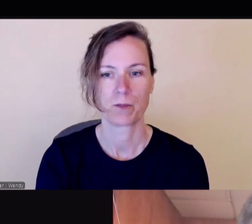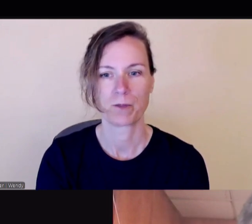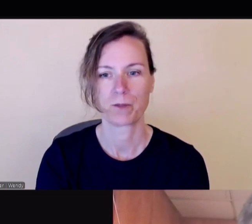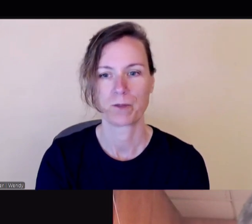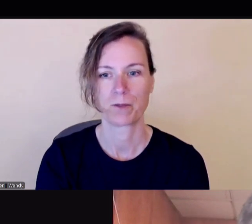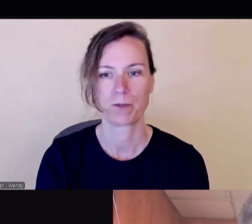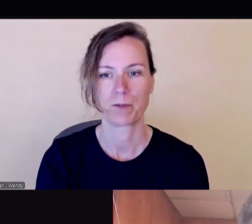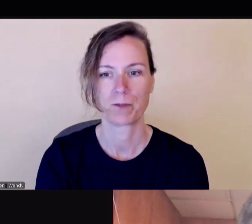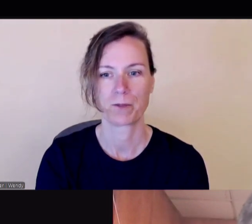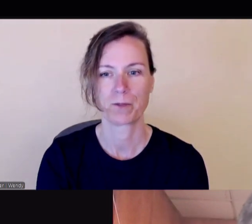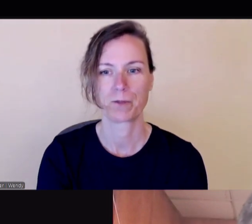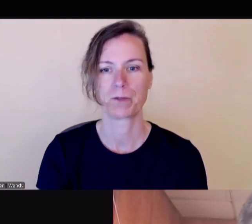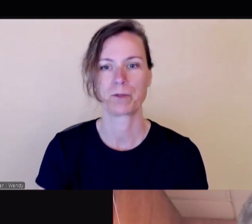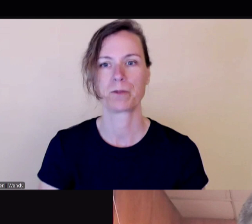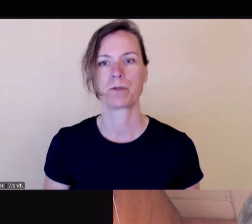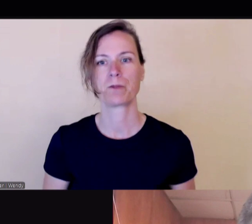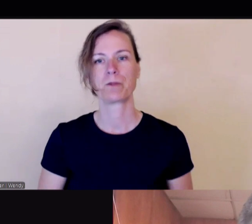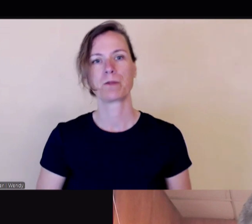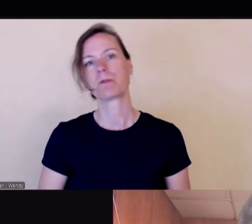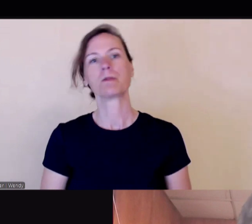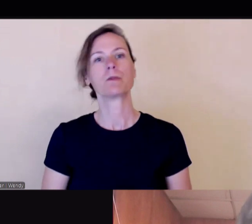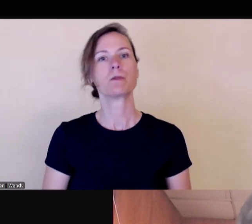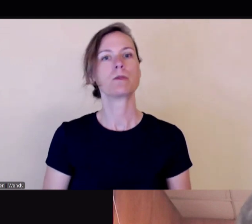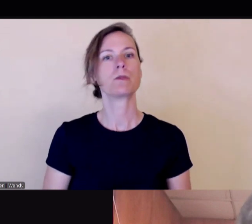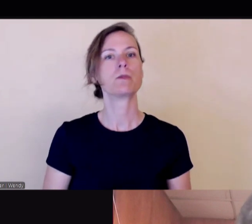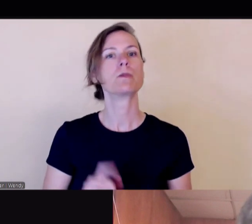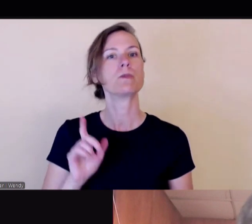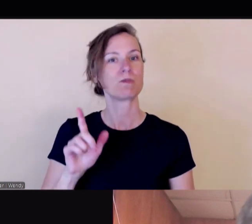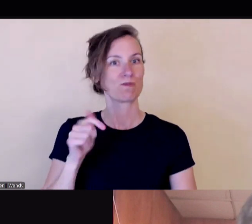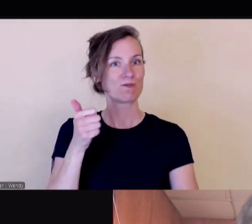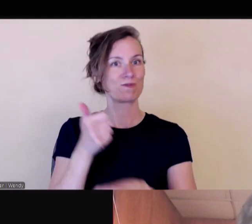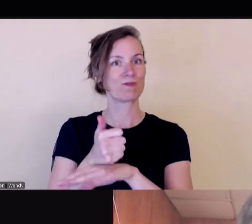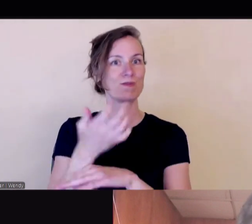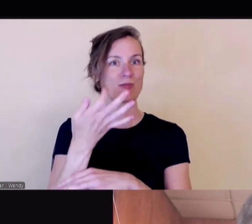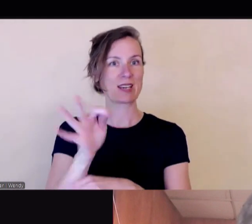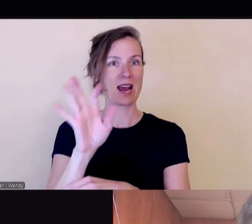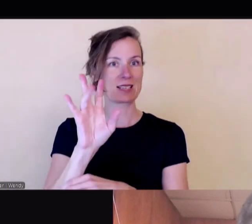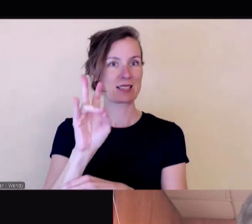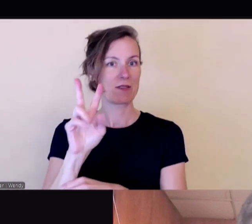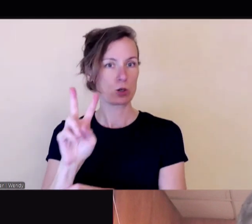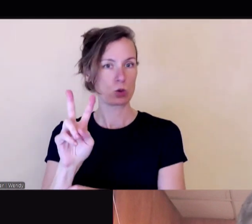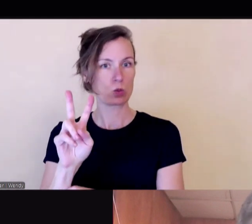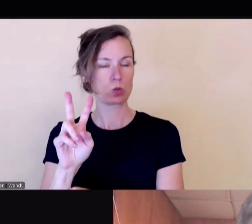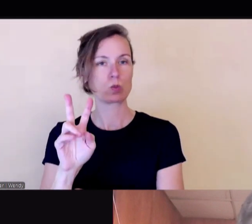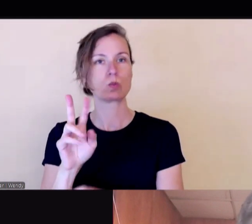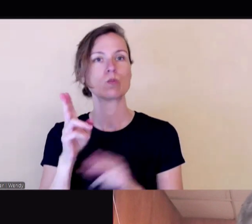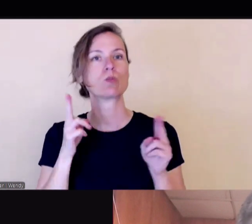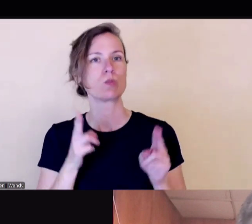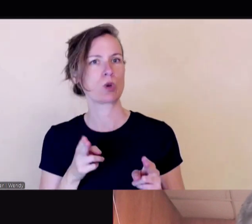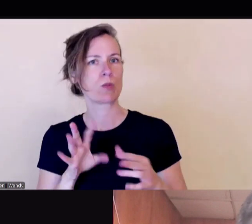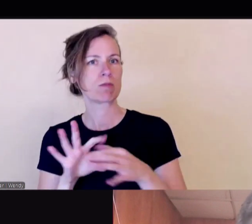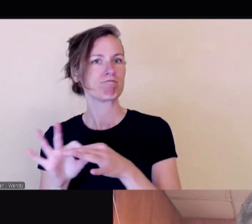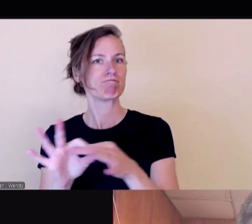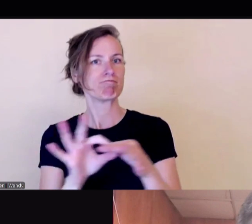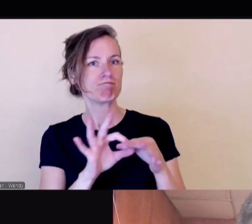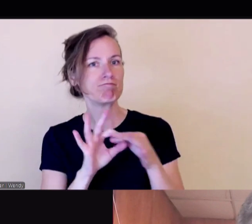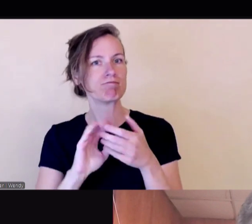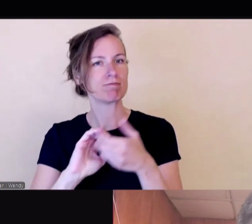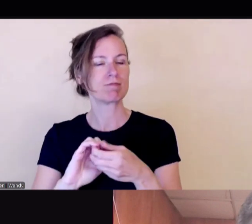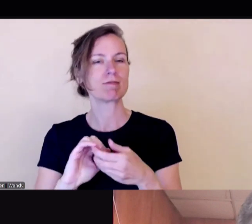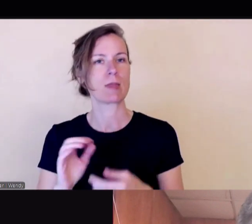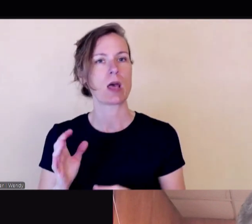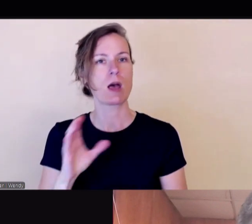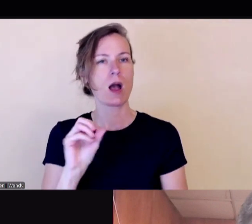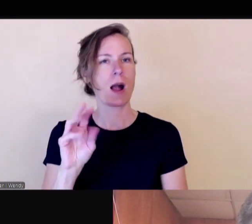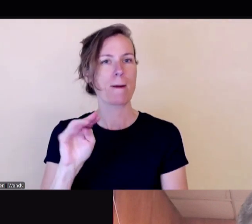sorry. Okay. So we were originally founded in 1972 as the Human Relations Commission. So for those people who are familiar with that term,